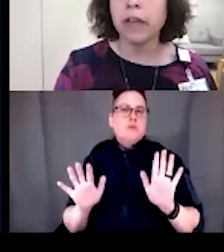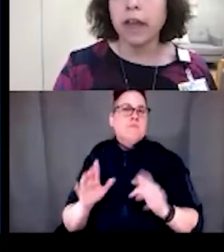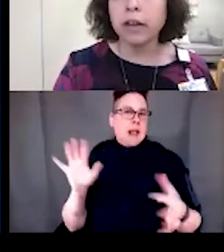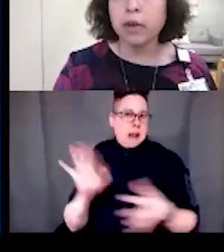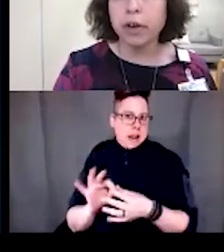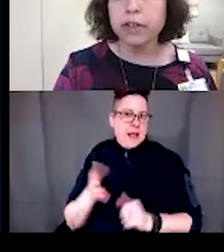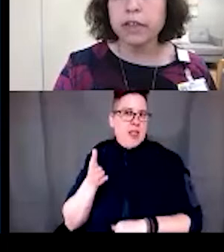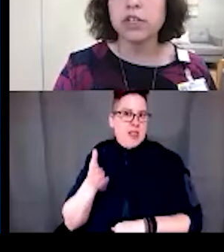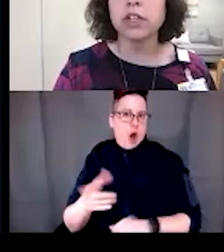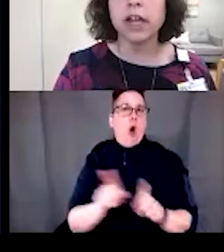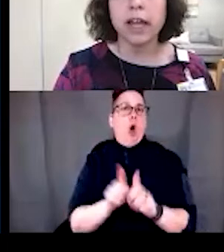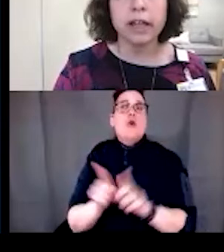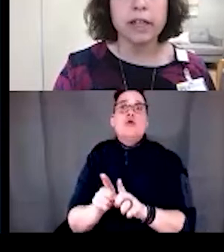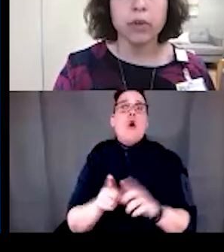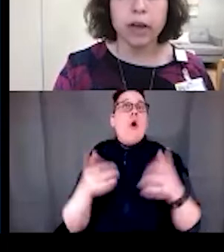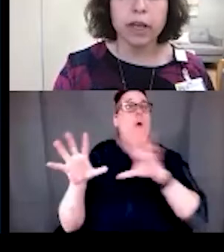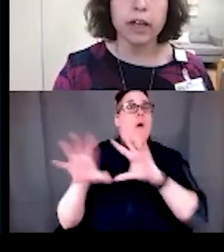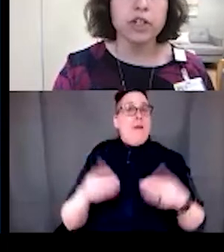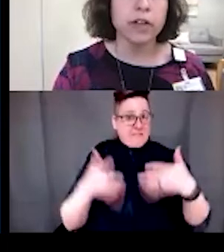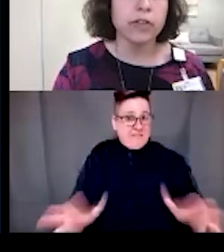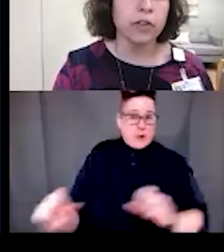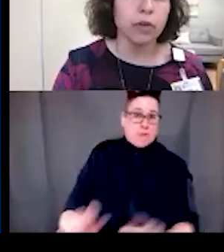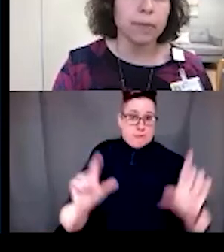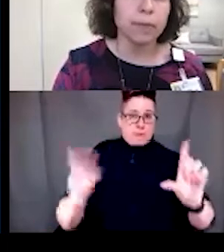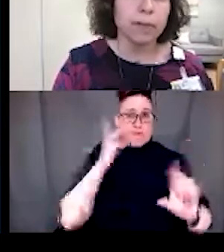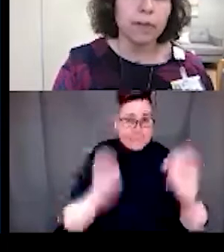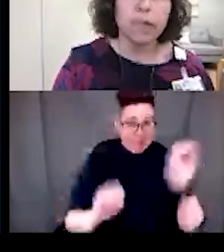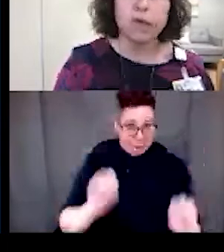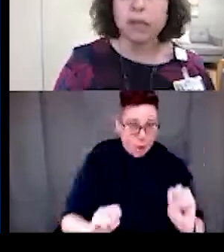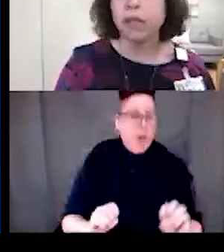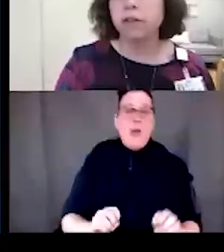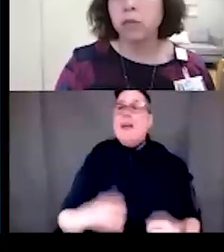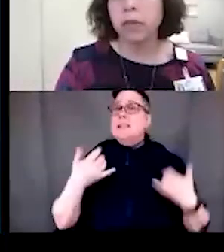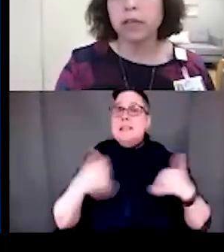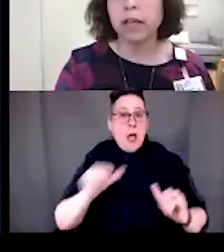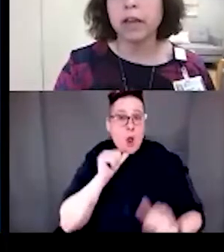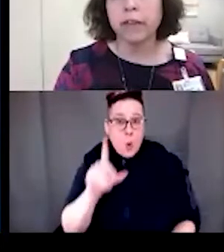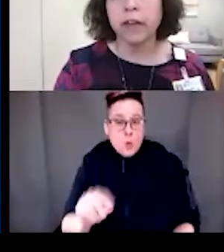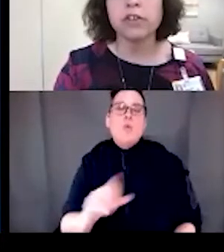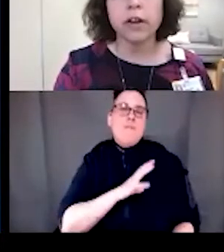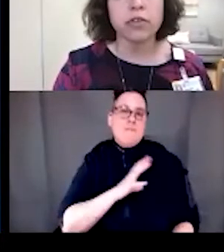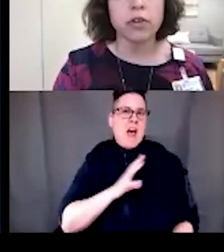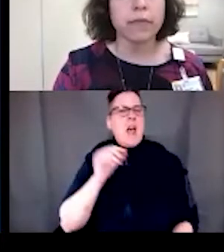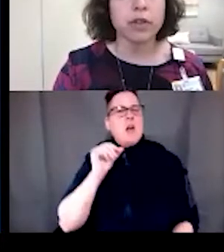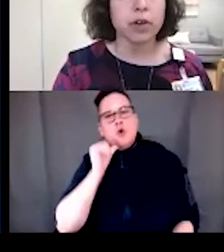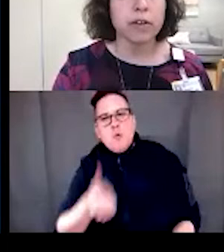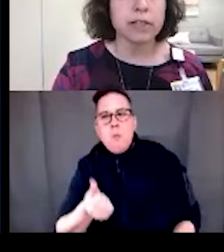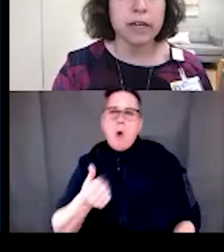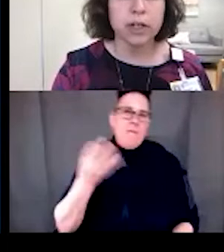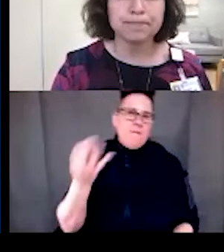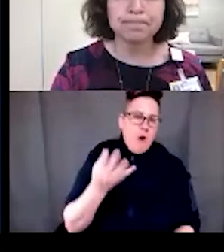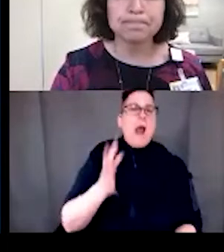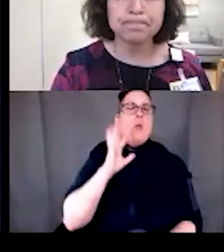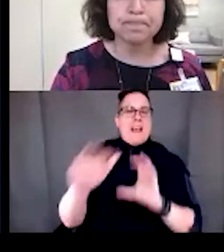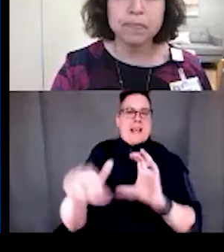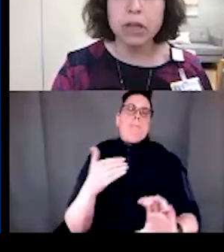at the end of the presentation, and if you have not had a chance to do it, an email will be sent out with the link on the next day or so after the